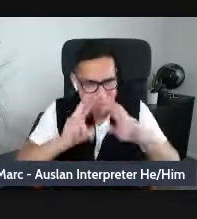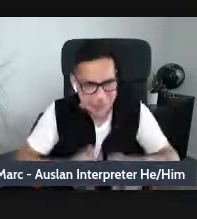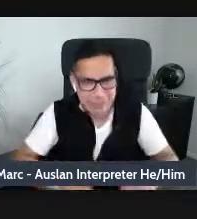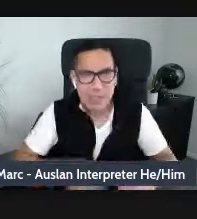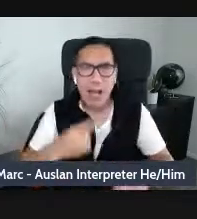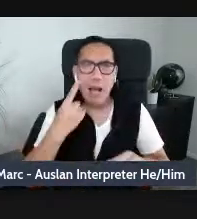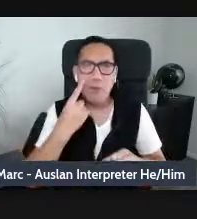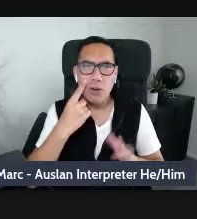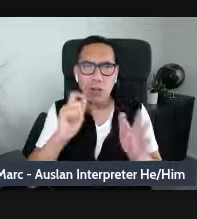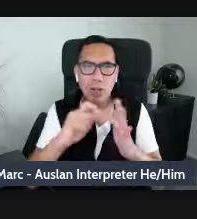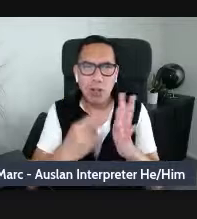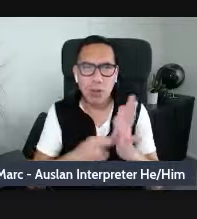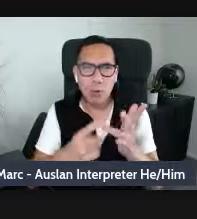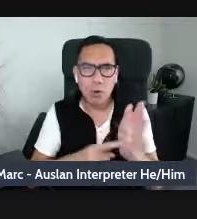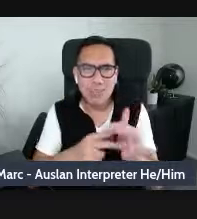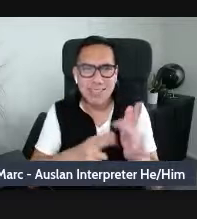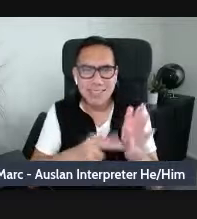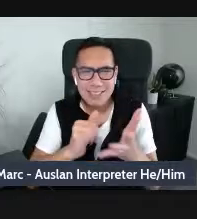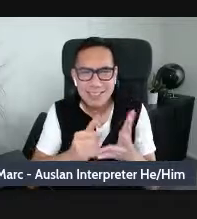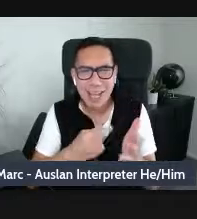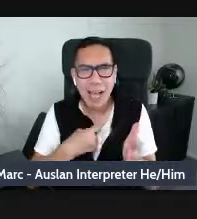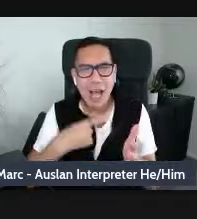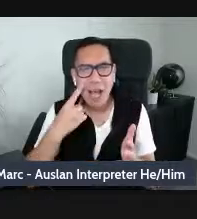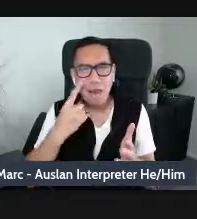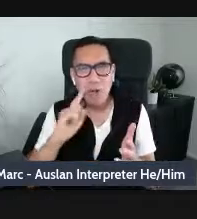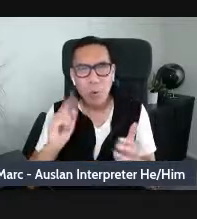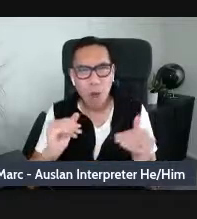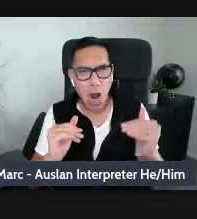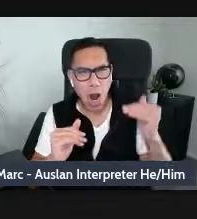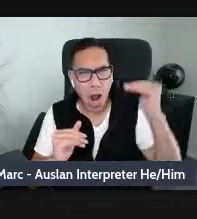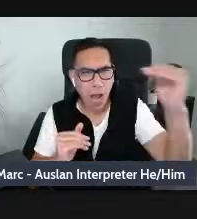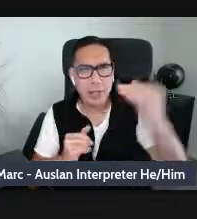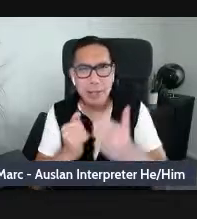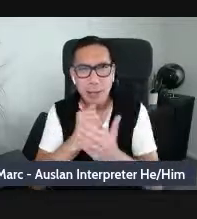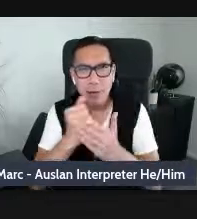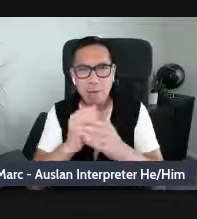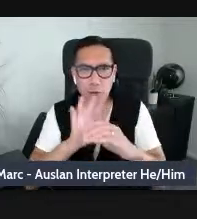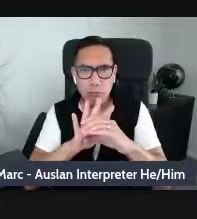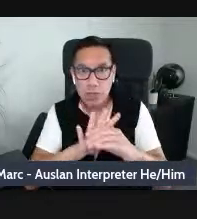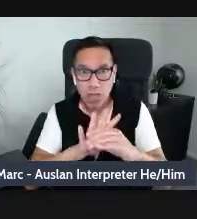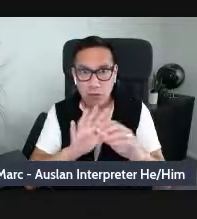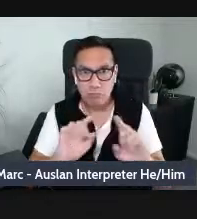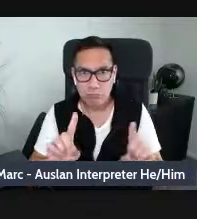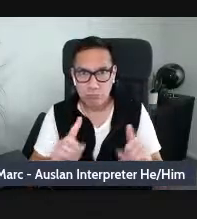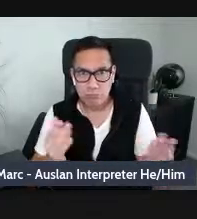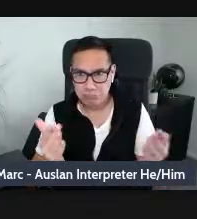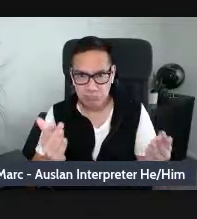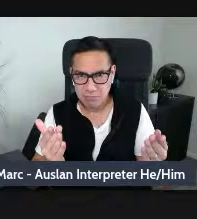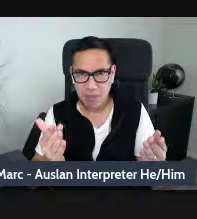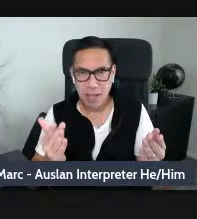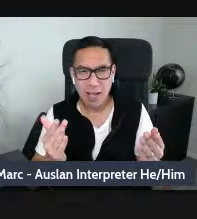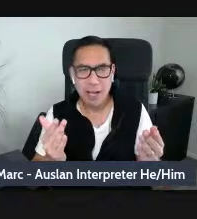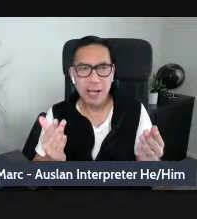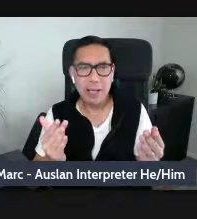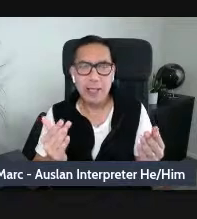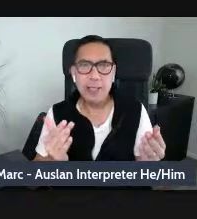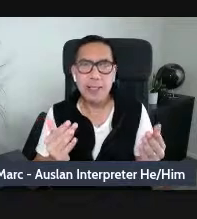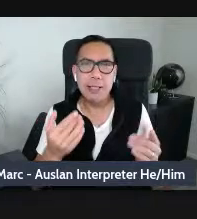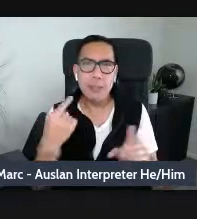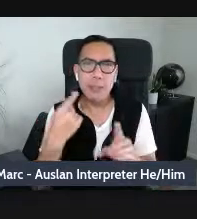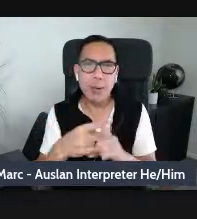the highest expression in the pressure raising samples and sort of look at